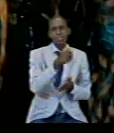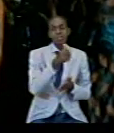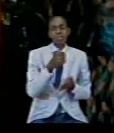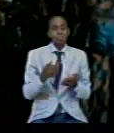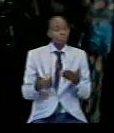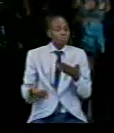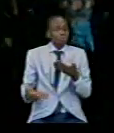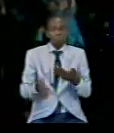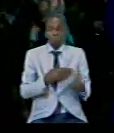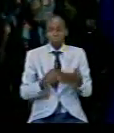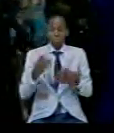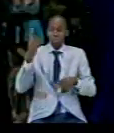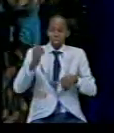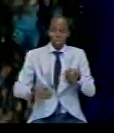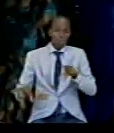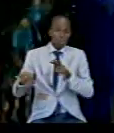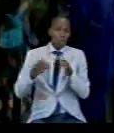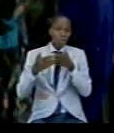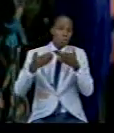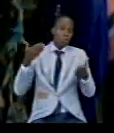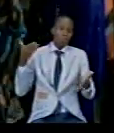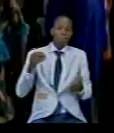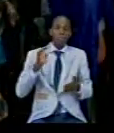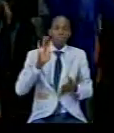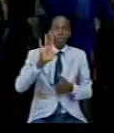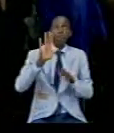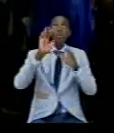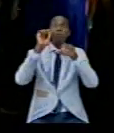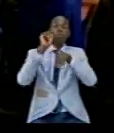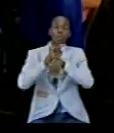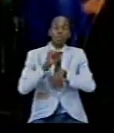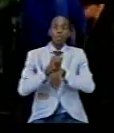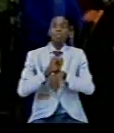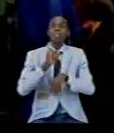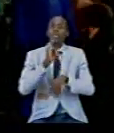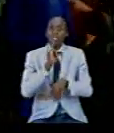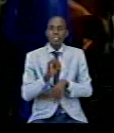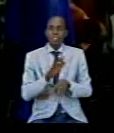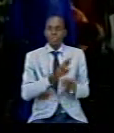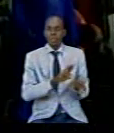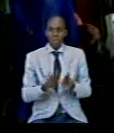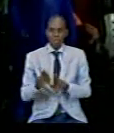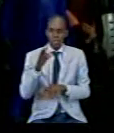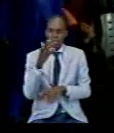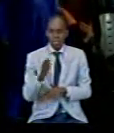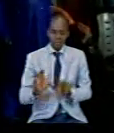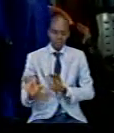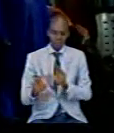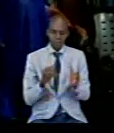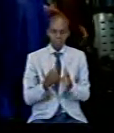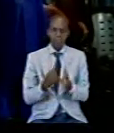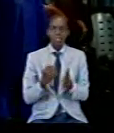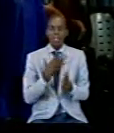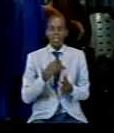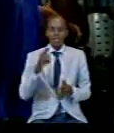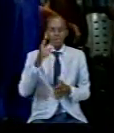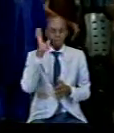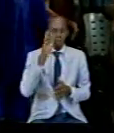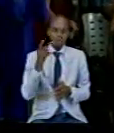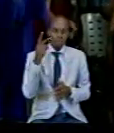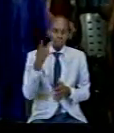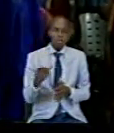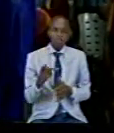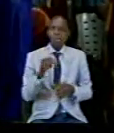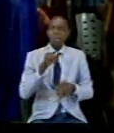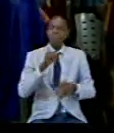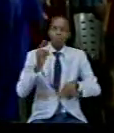do before, your miracle is already there. Do it and you will see.